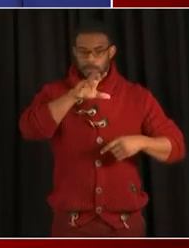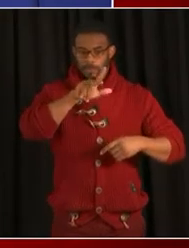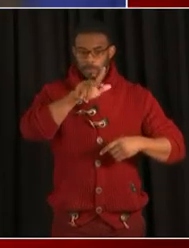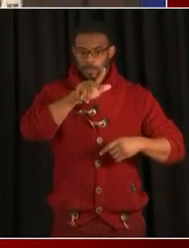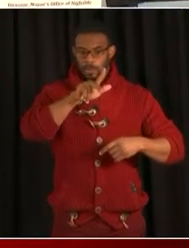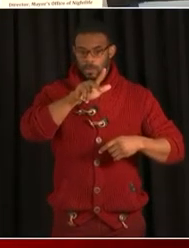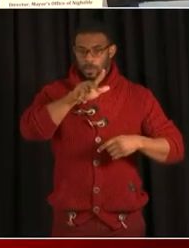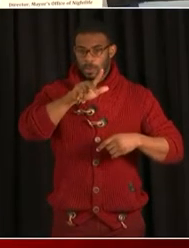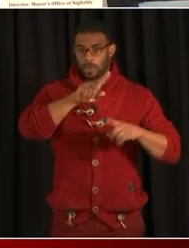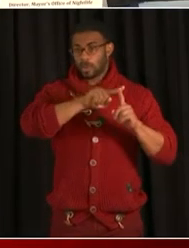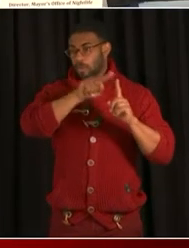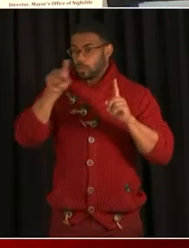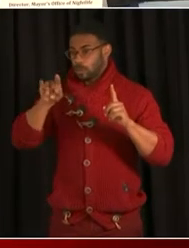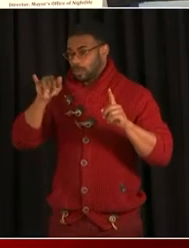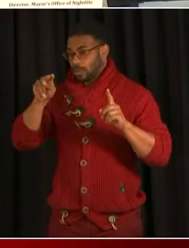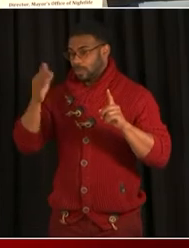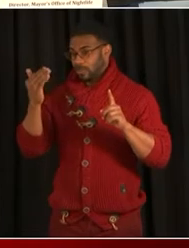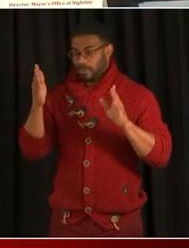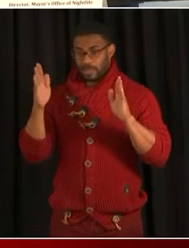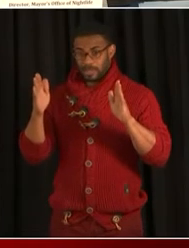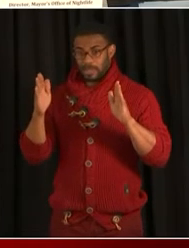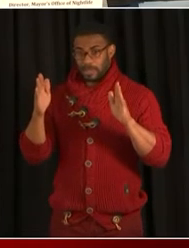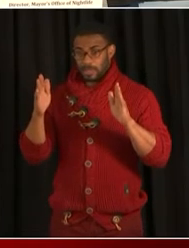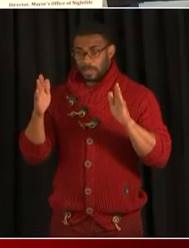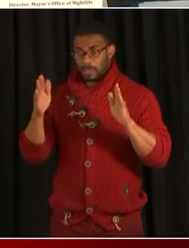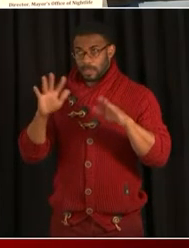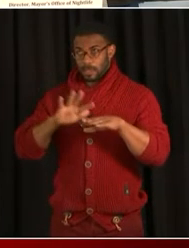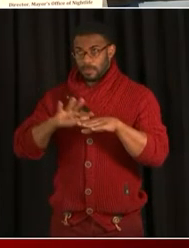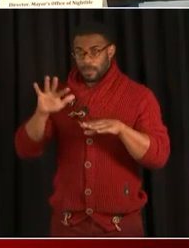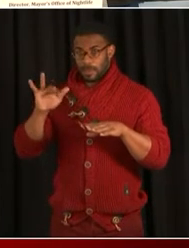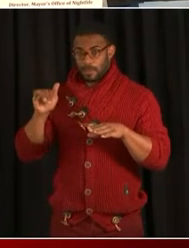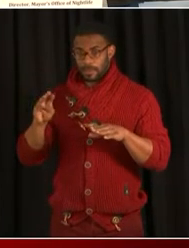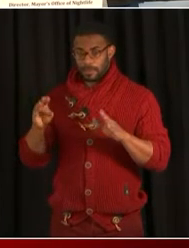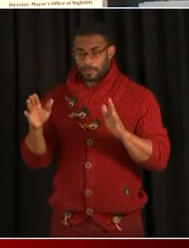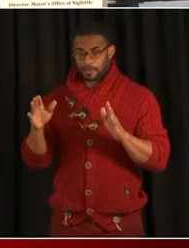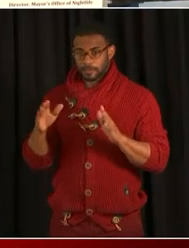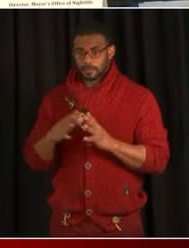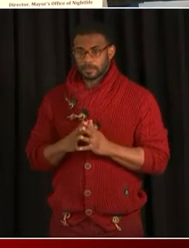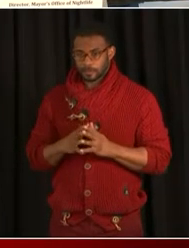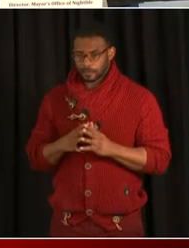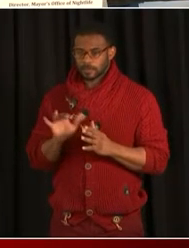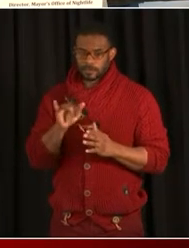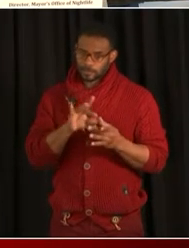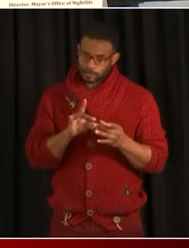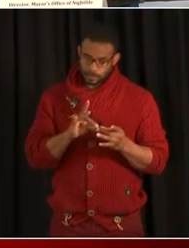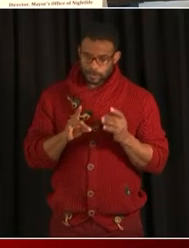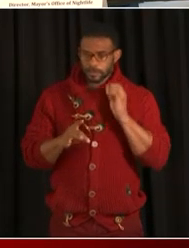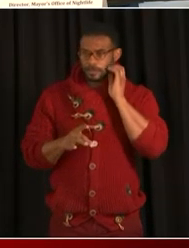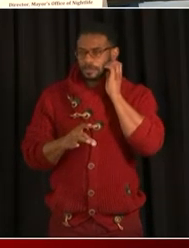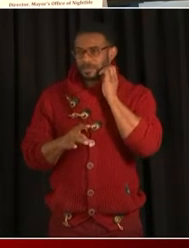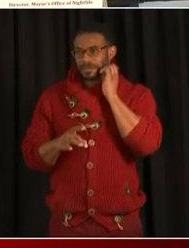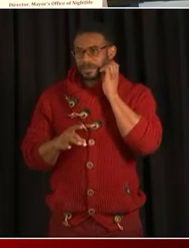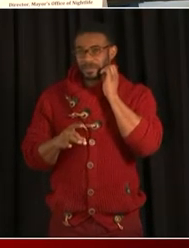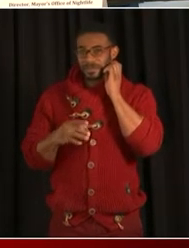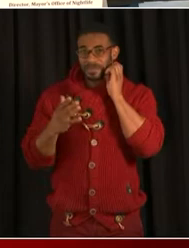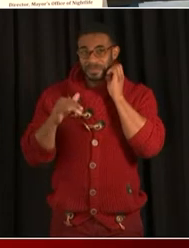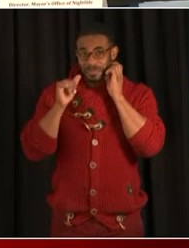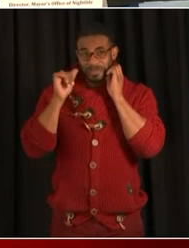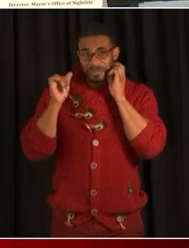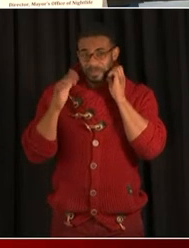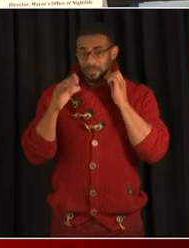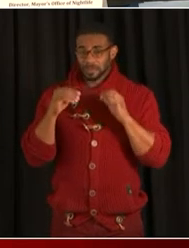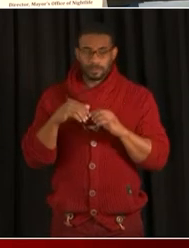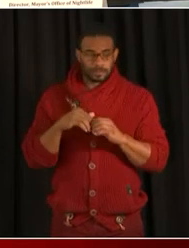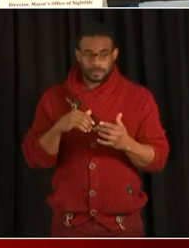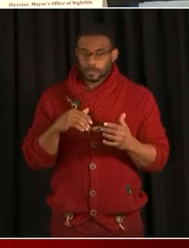10 p.m. To January 15th at 5 a.m. And like she said, I believe